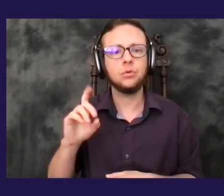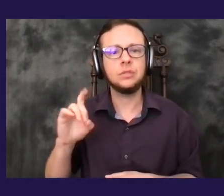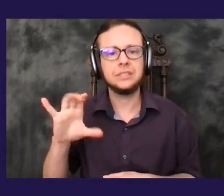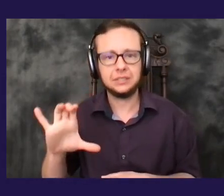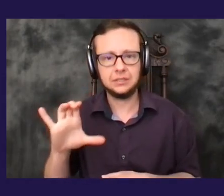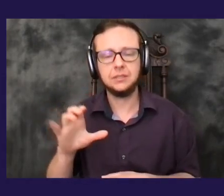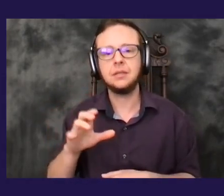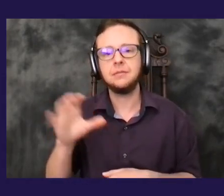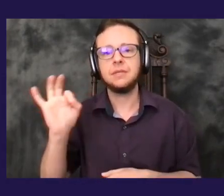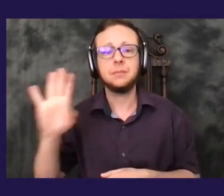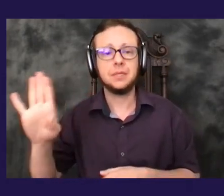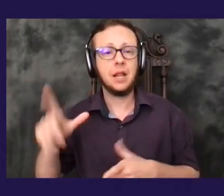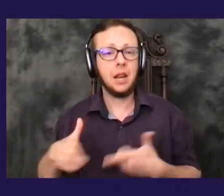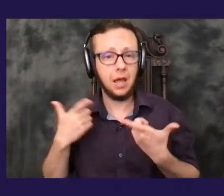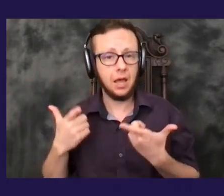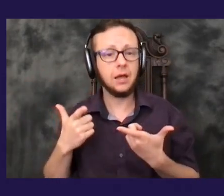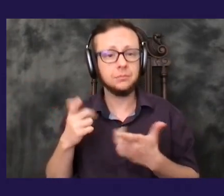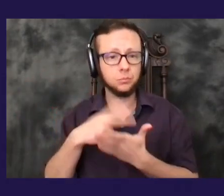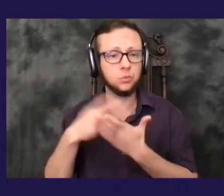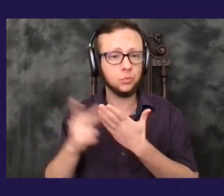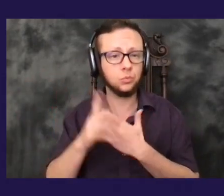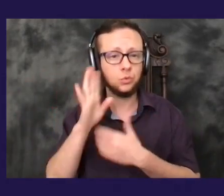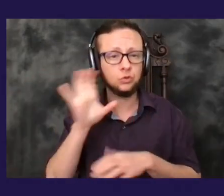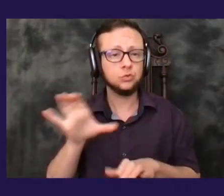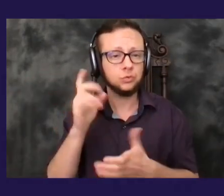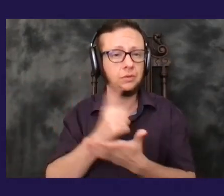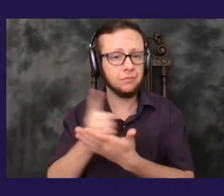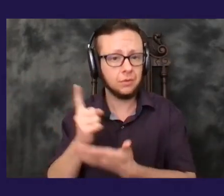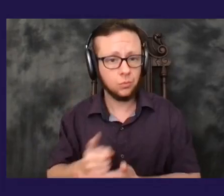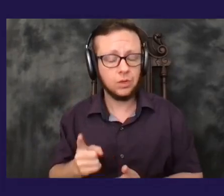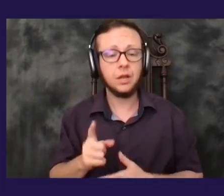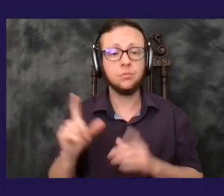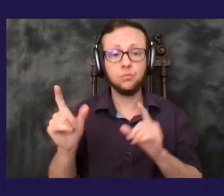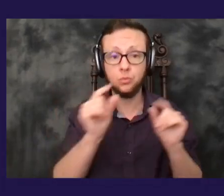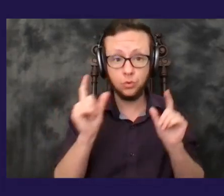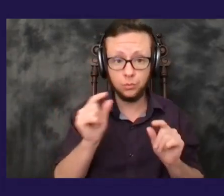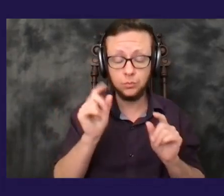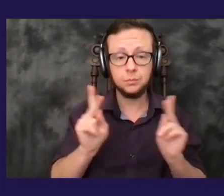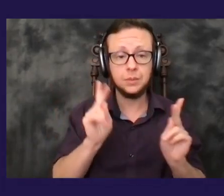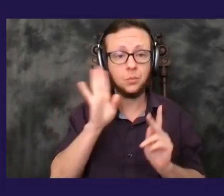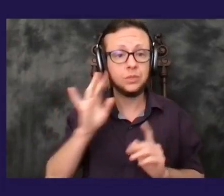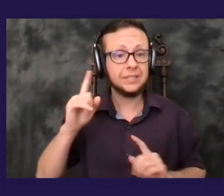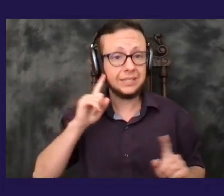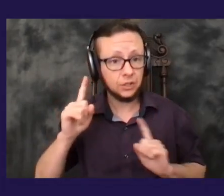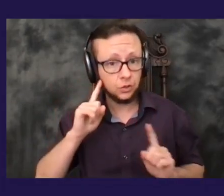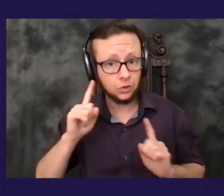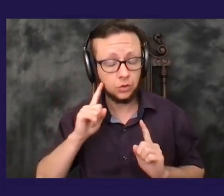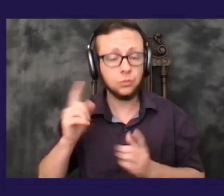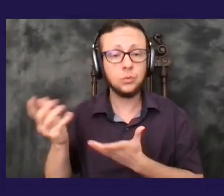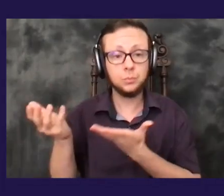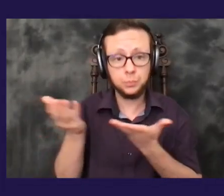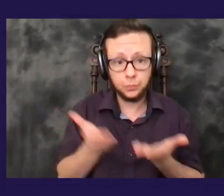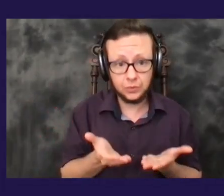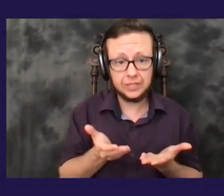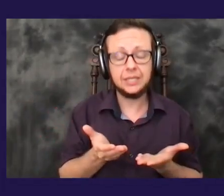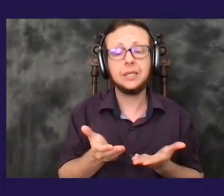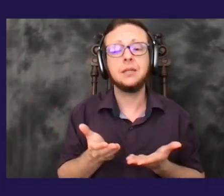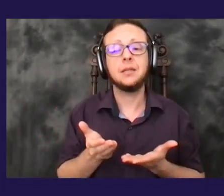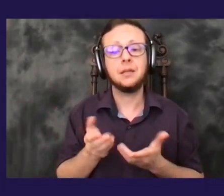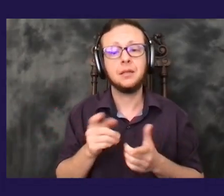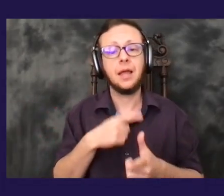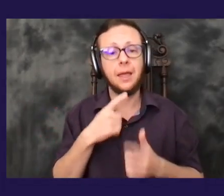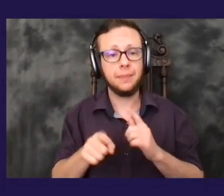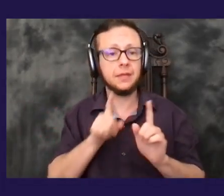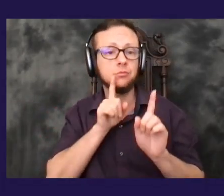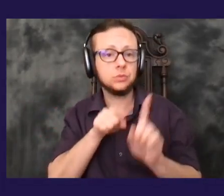weekly, essentially with people bringing in the rumors that they were hearing at any given basis during the pandemic and responding